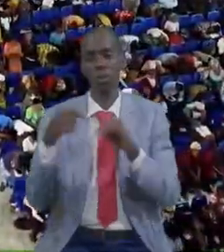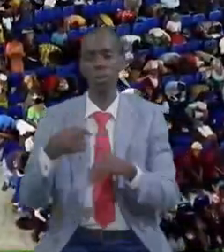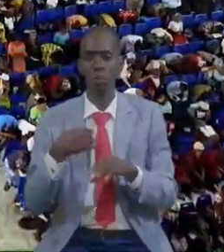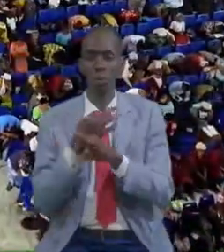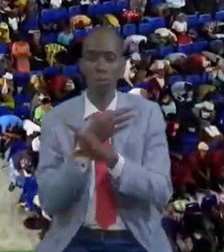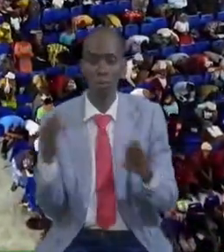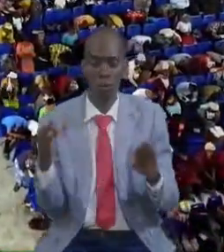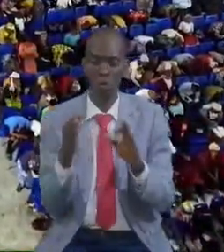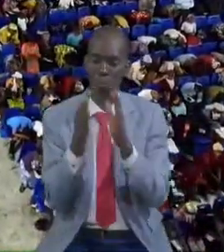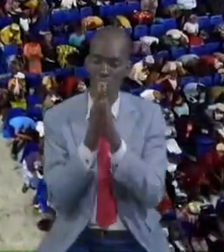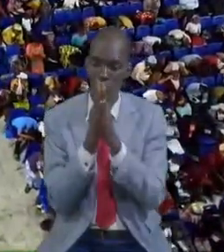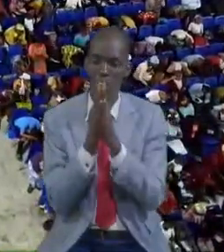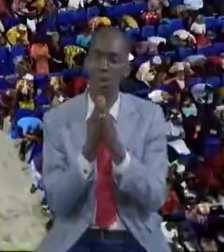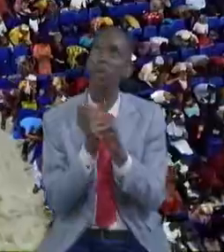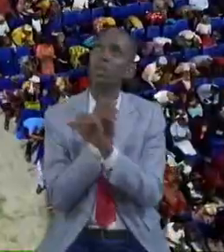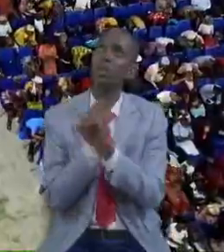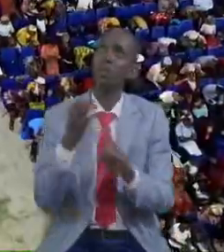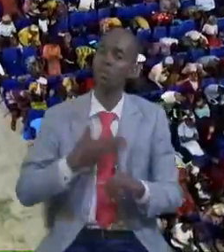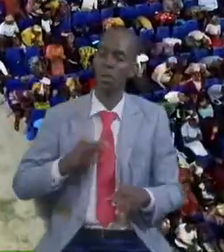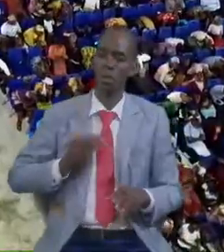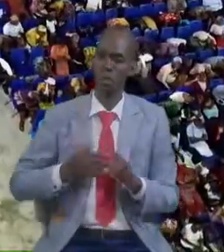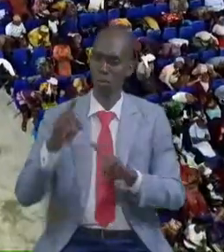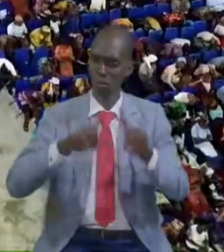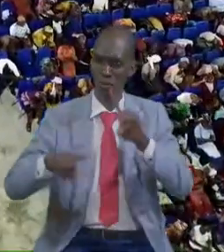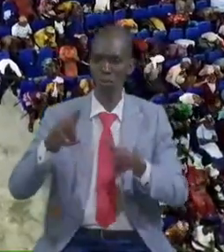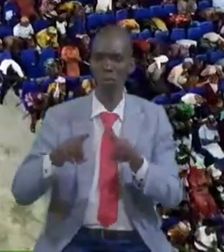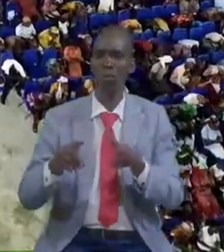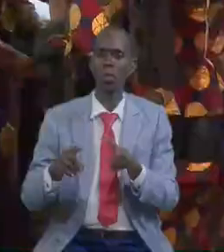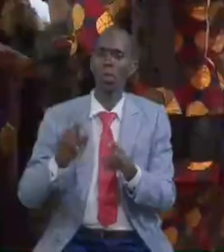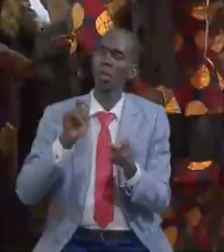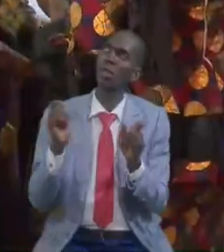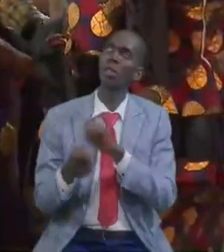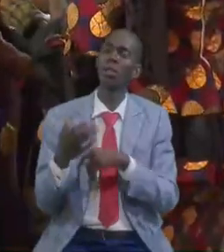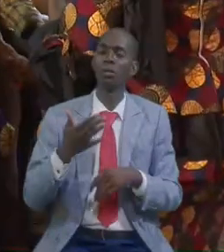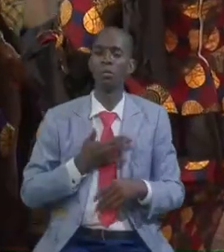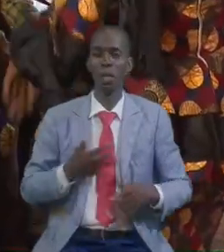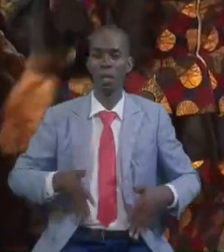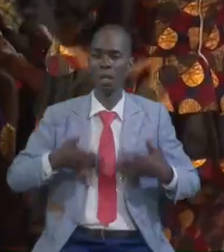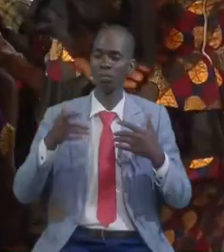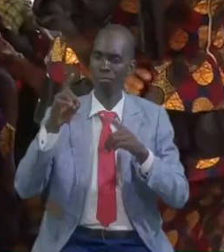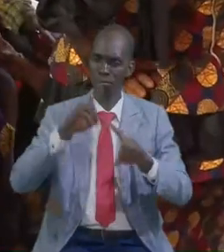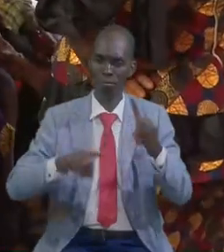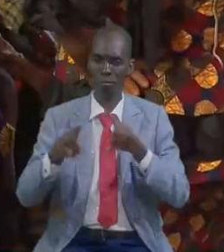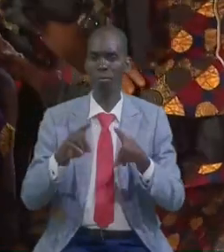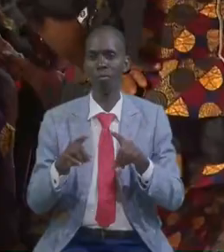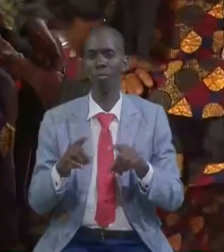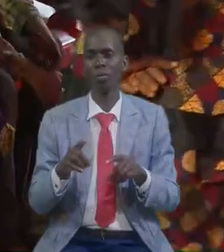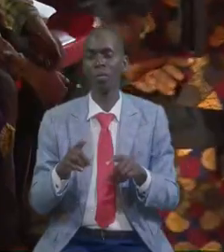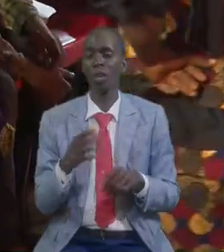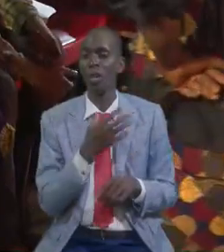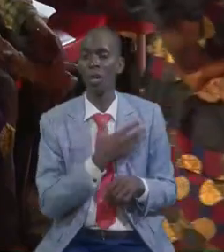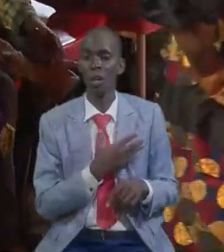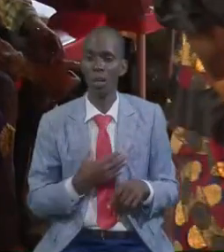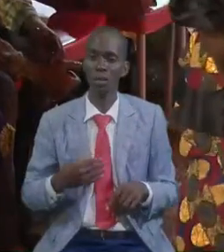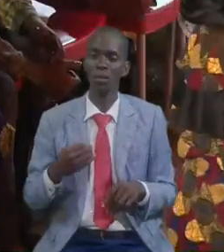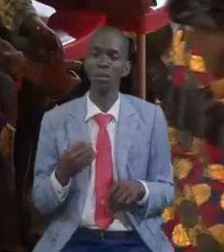Save my soul, tell him. Change my life, tell him. And what you ask,